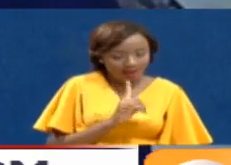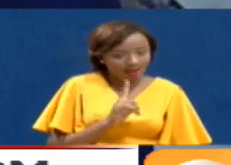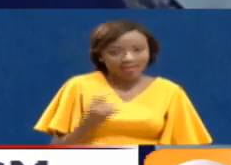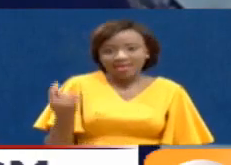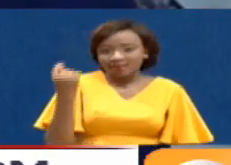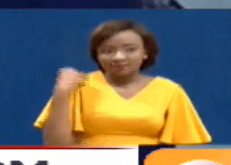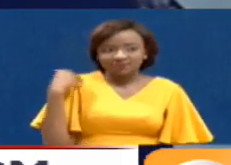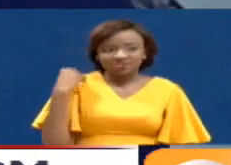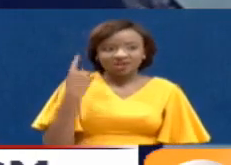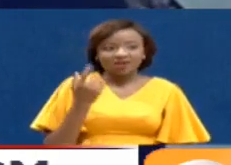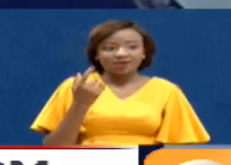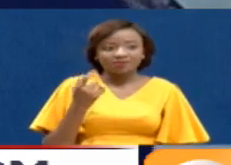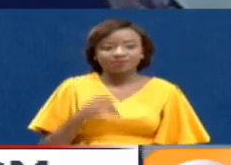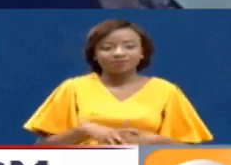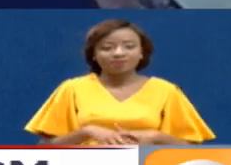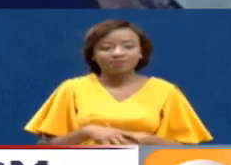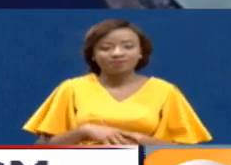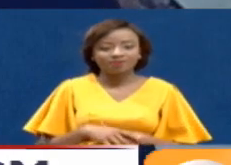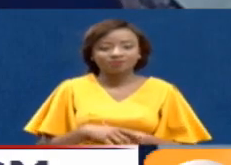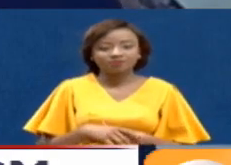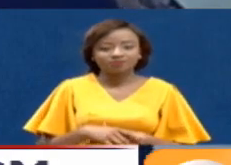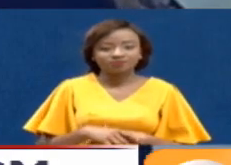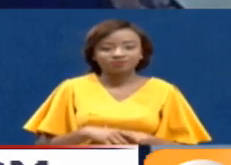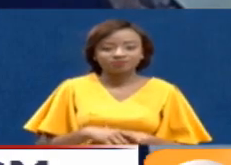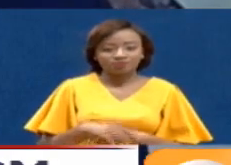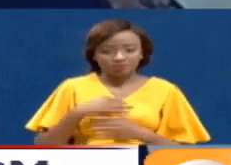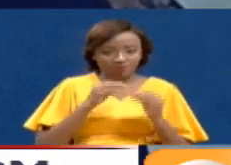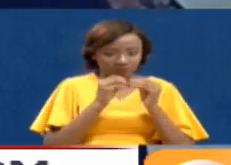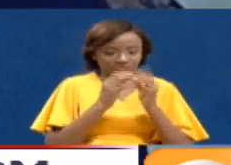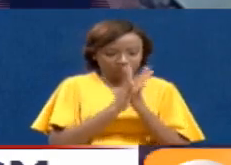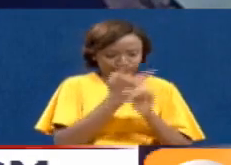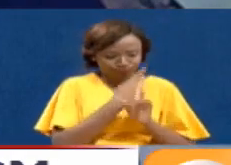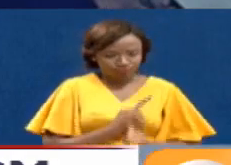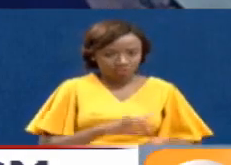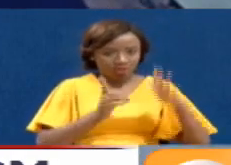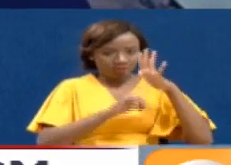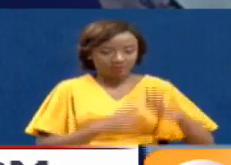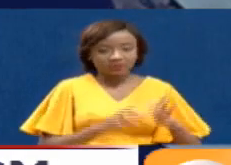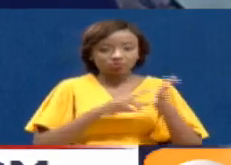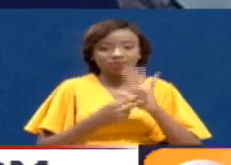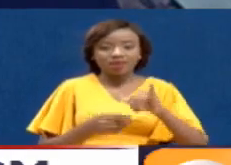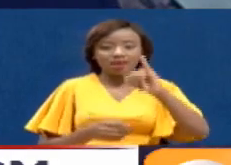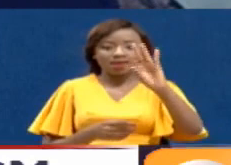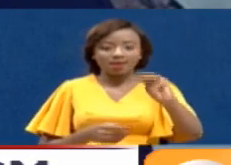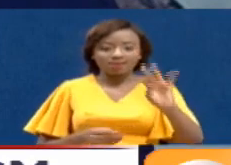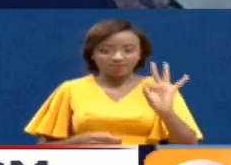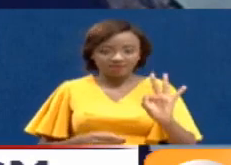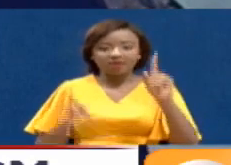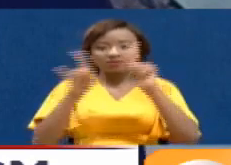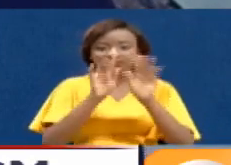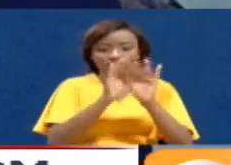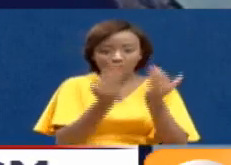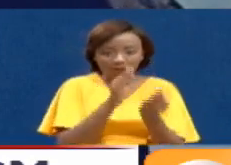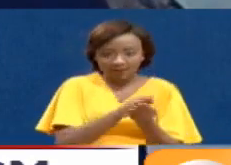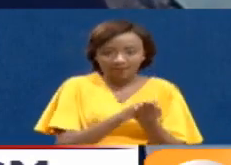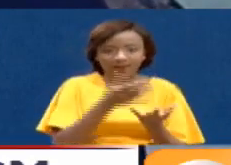Yesterday, I addressed the ministerial meeting of the G20 trade and investment ministers. Mm-hmm. And IMF and World Bank